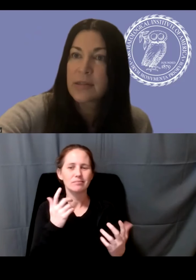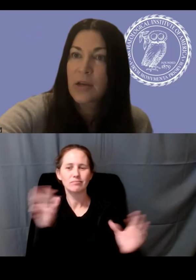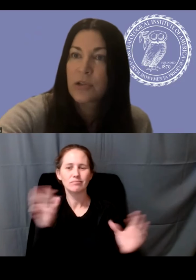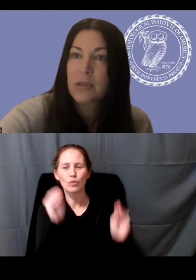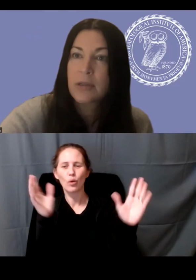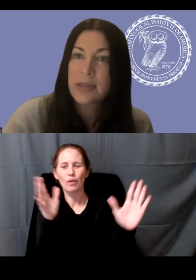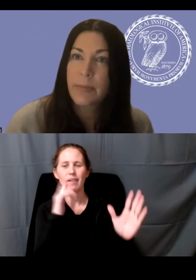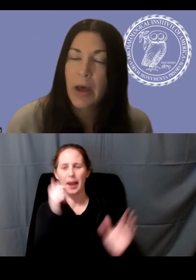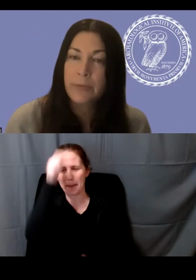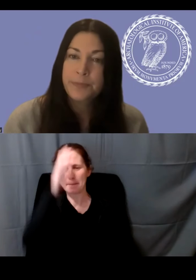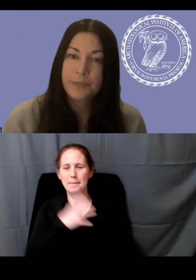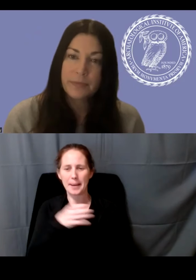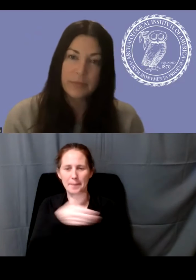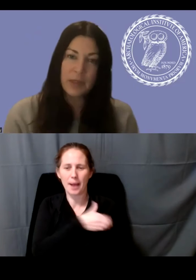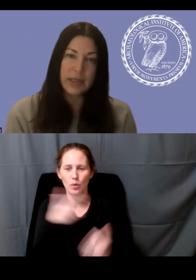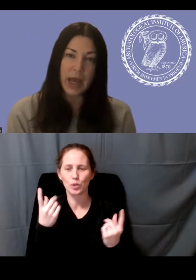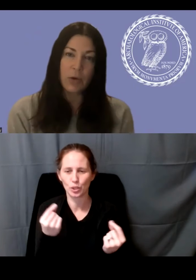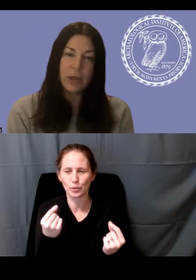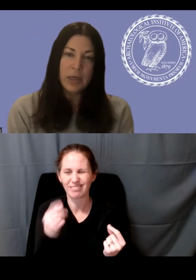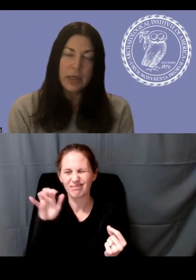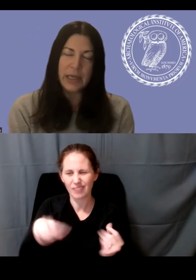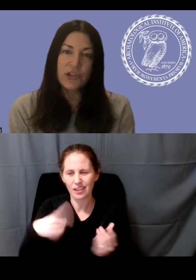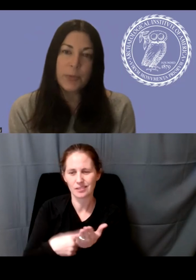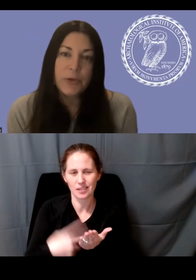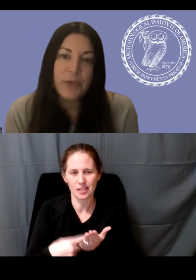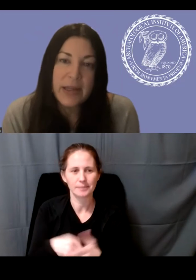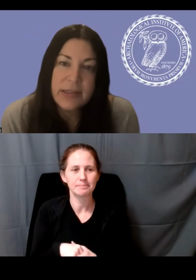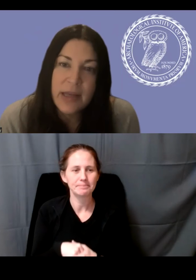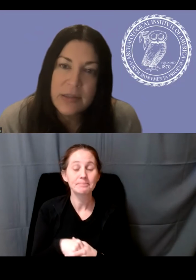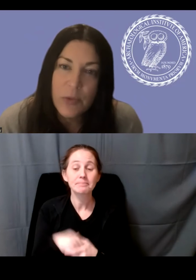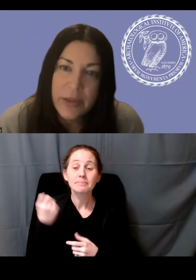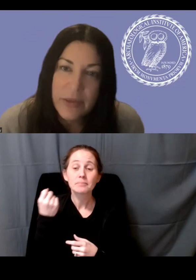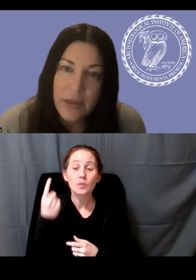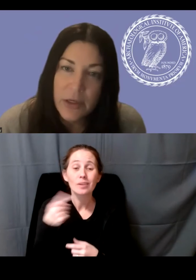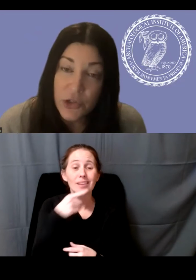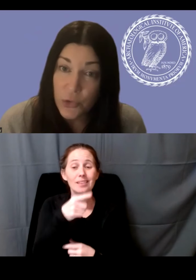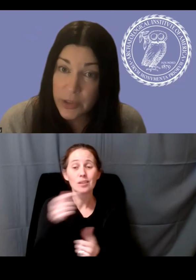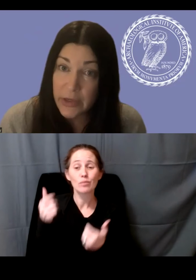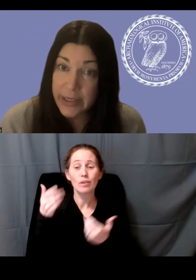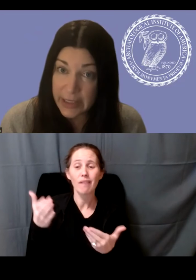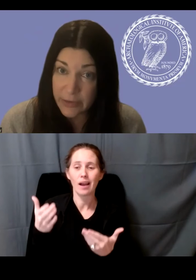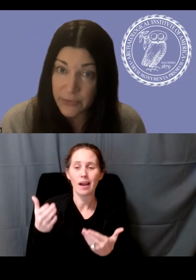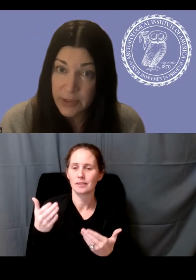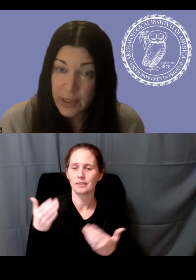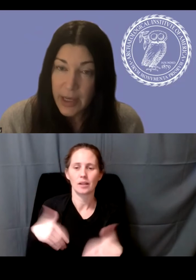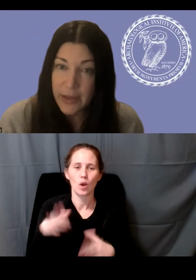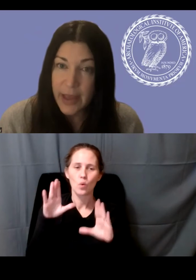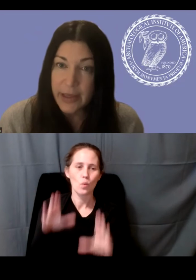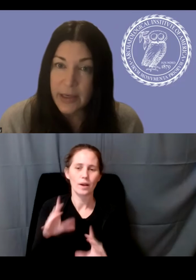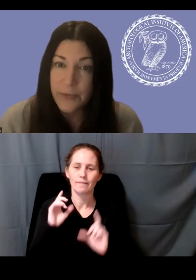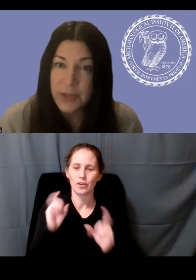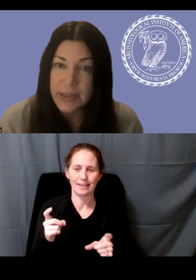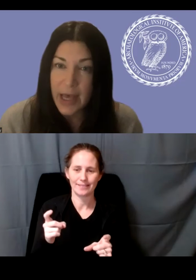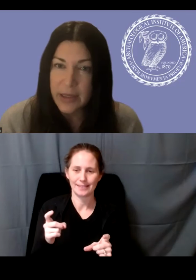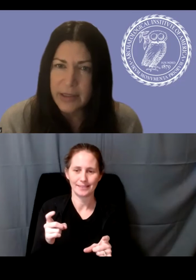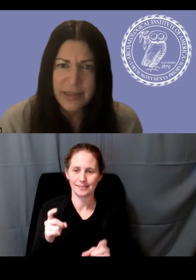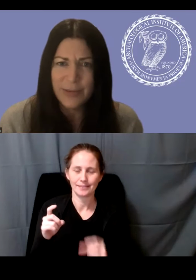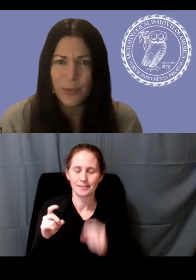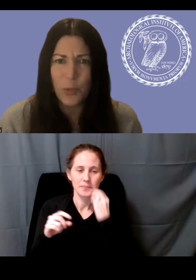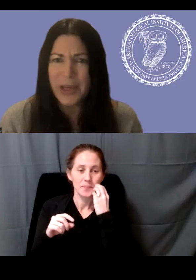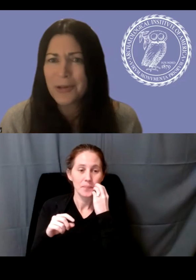this discussion is about. Now, Egypt provides us with an extraordinary gift. And that gift is